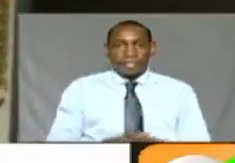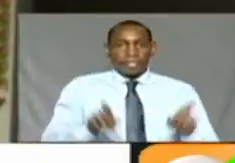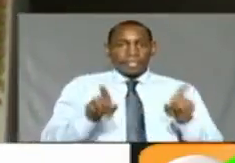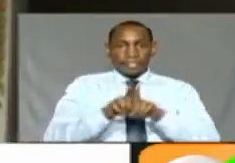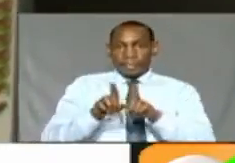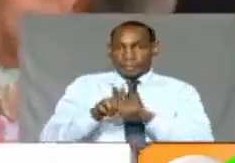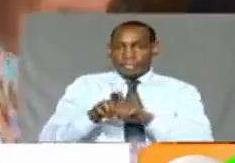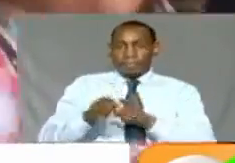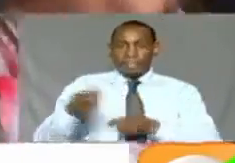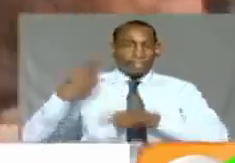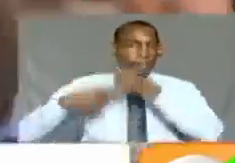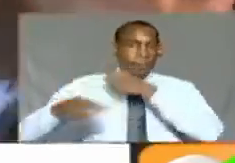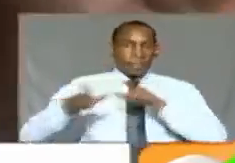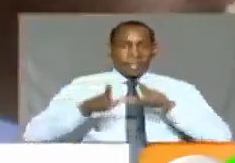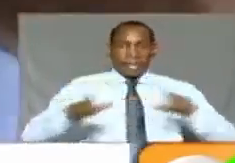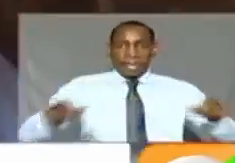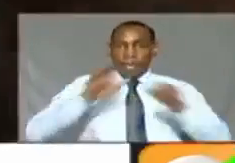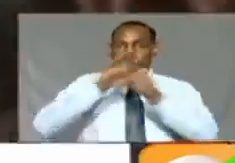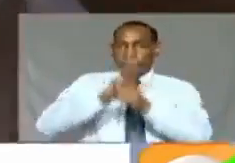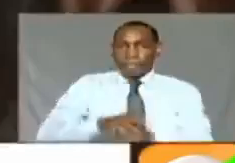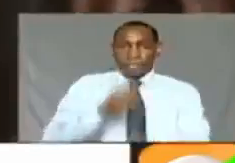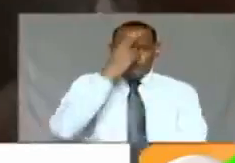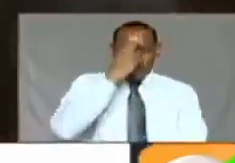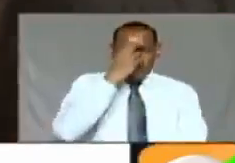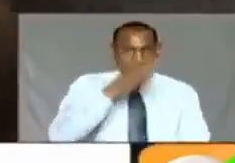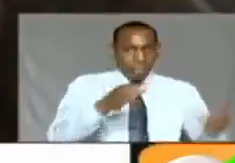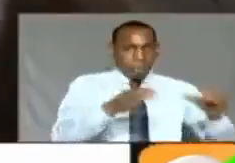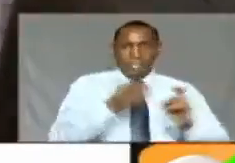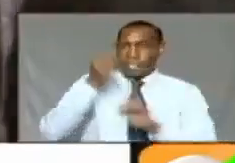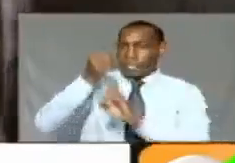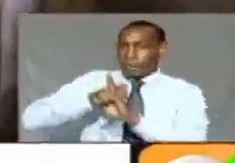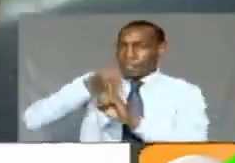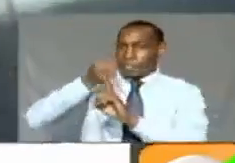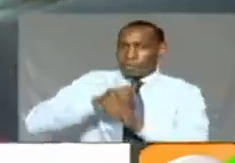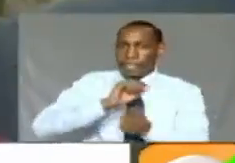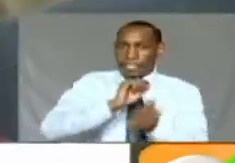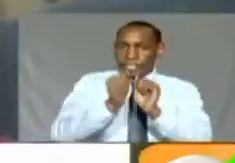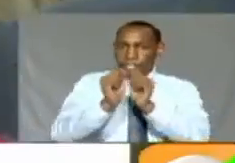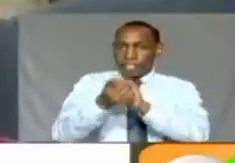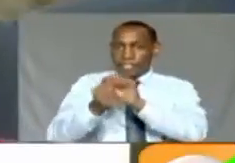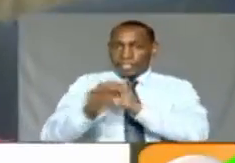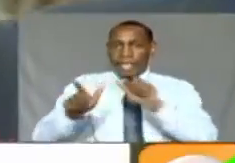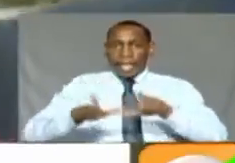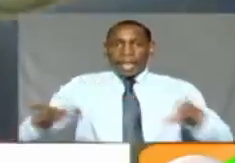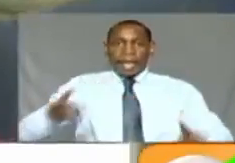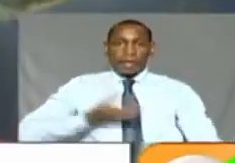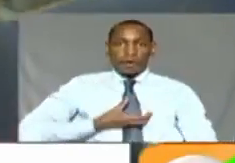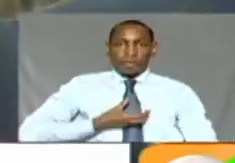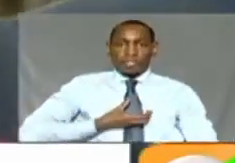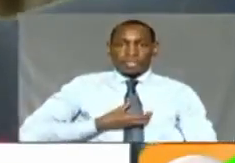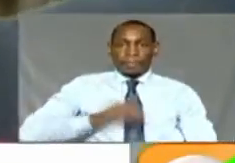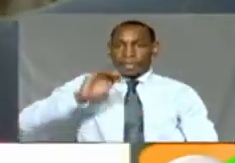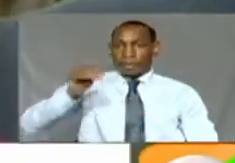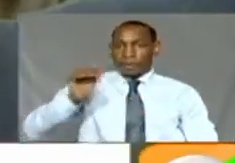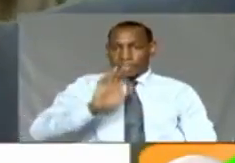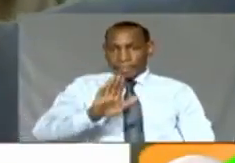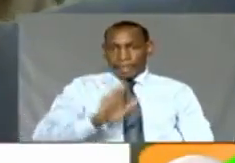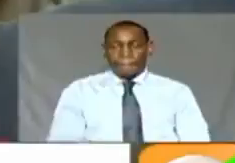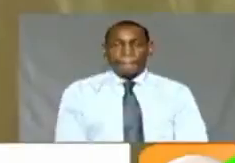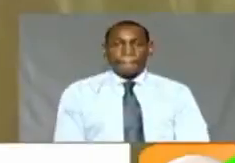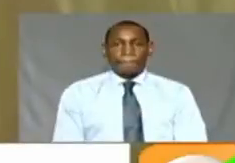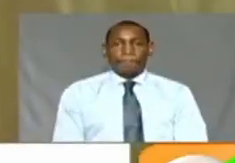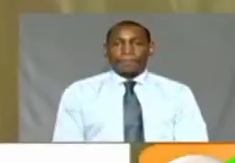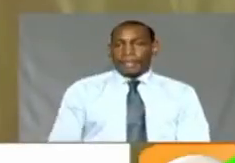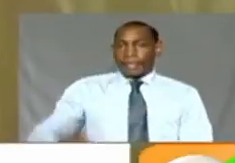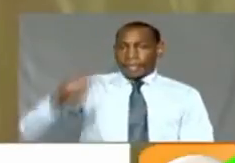decades of historical land injustices, the Maa community is now pushing for extreme changes in land ownership within their counties. A